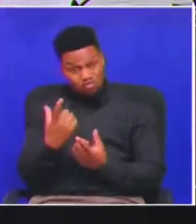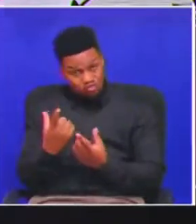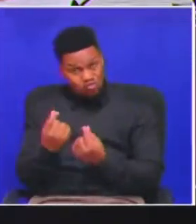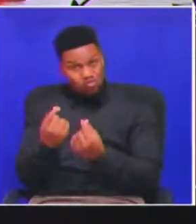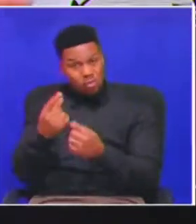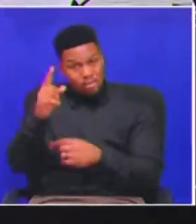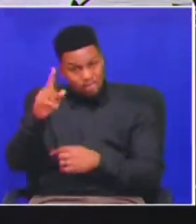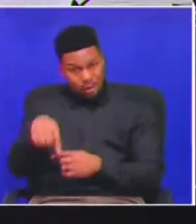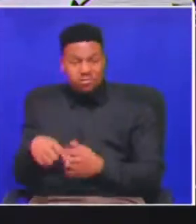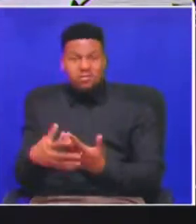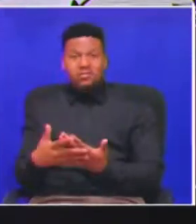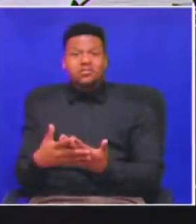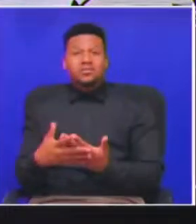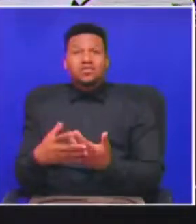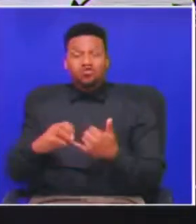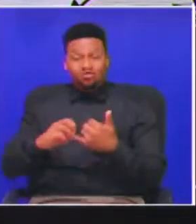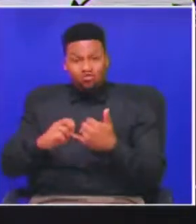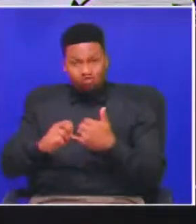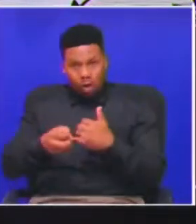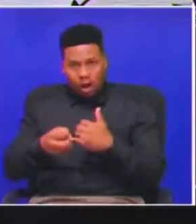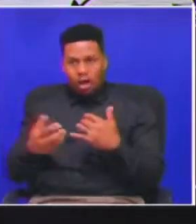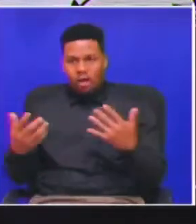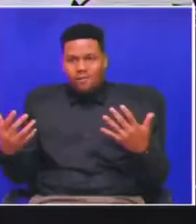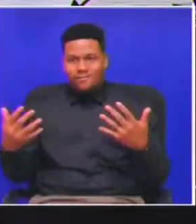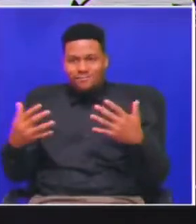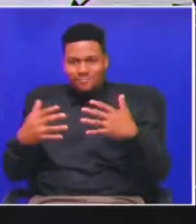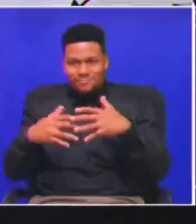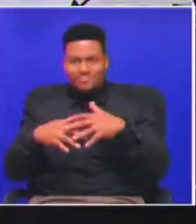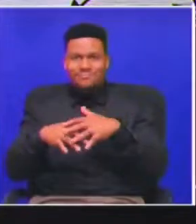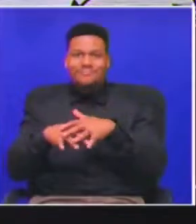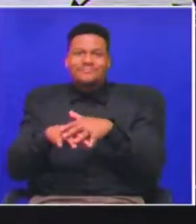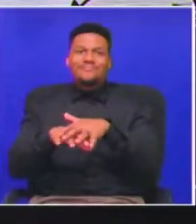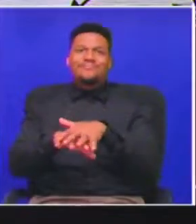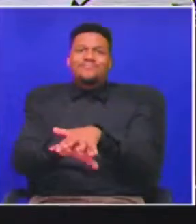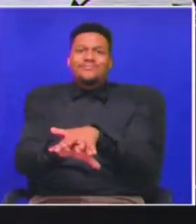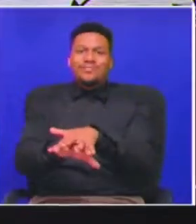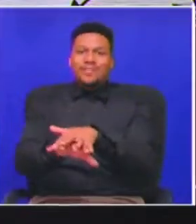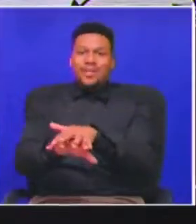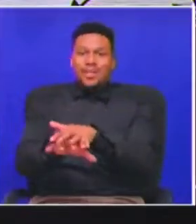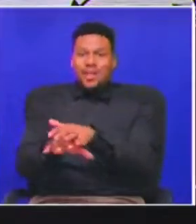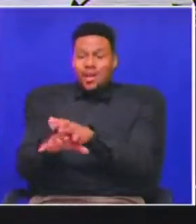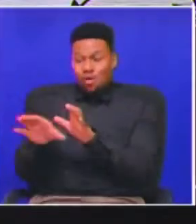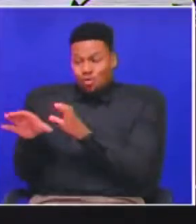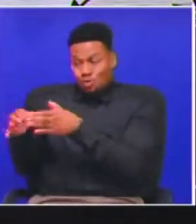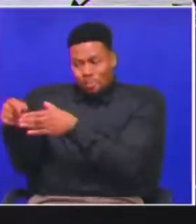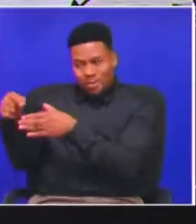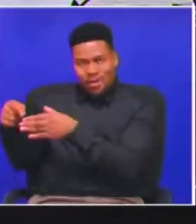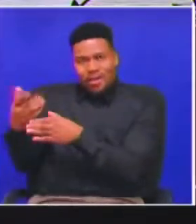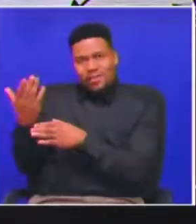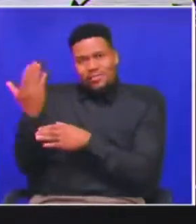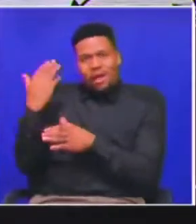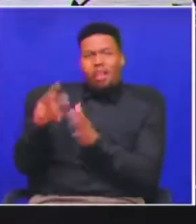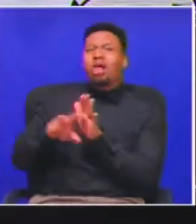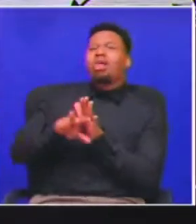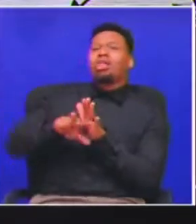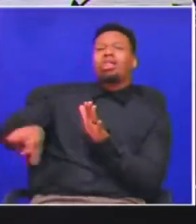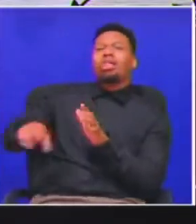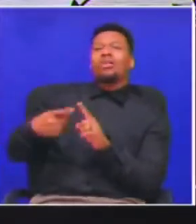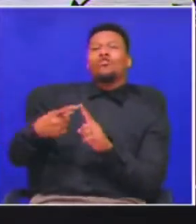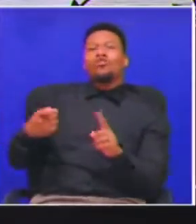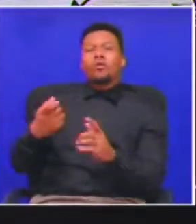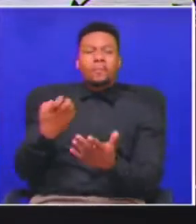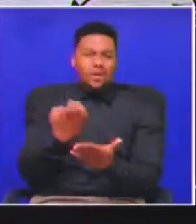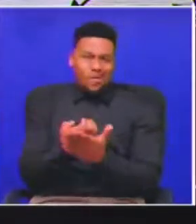to integrate those who were relegated to the back of the economy into the mainstream of